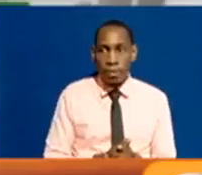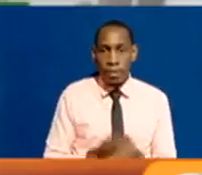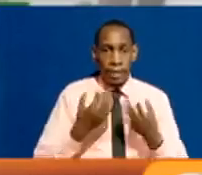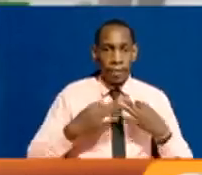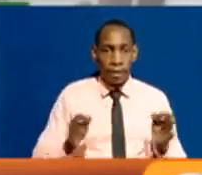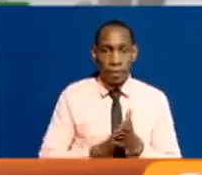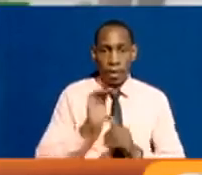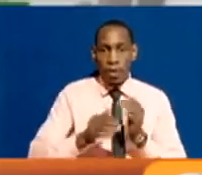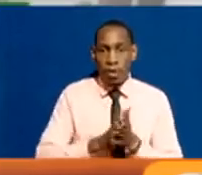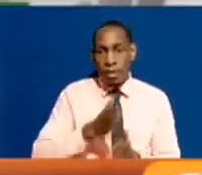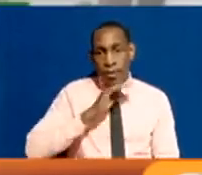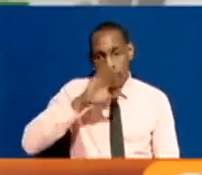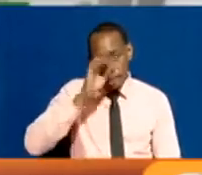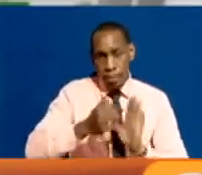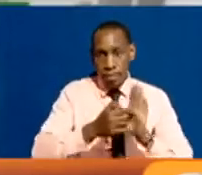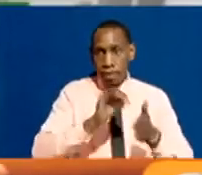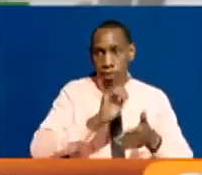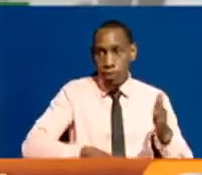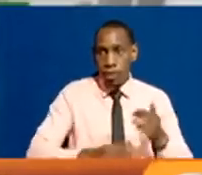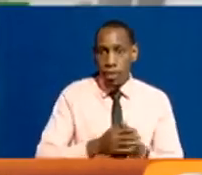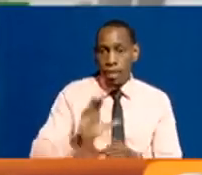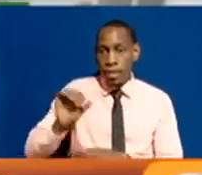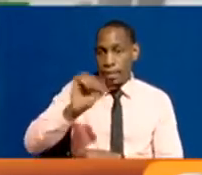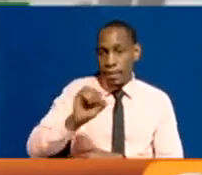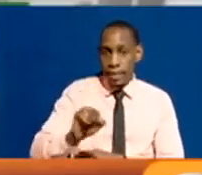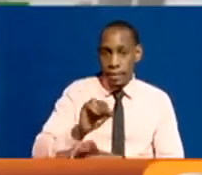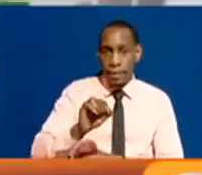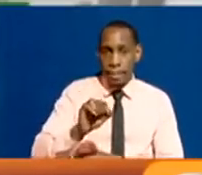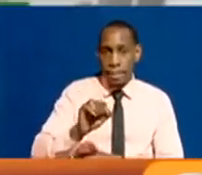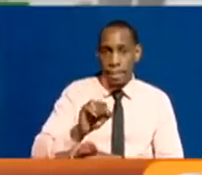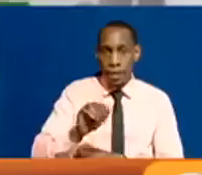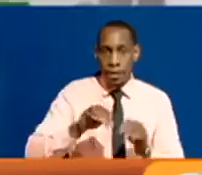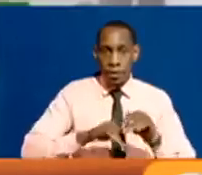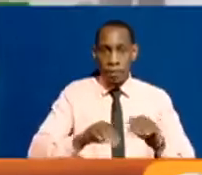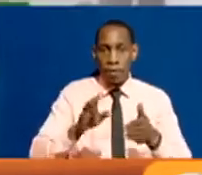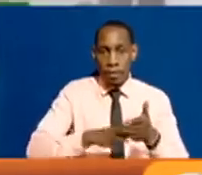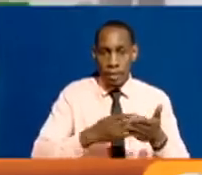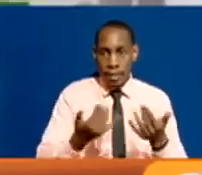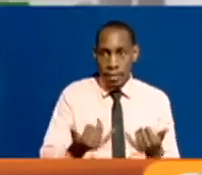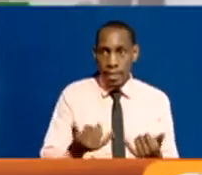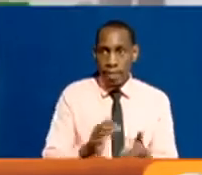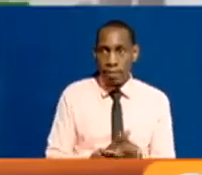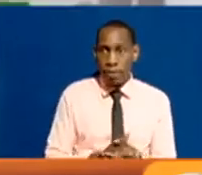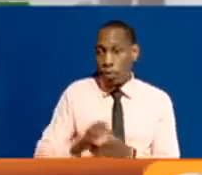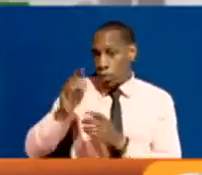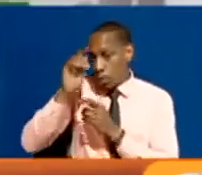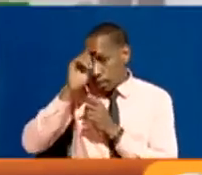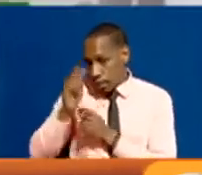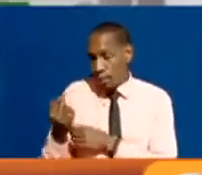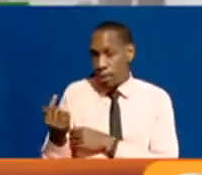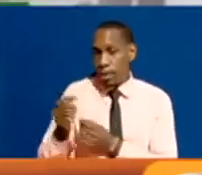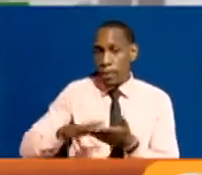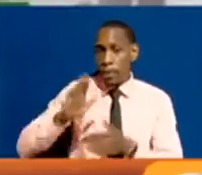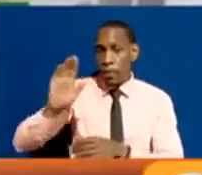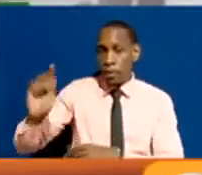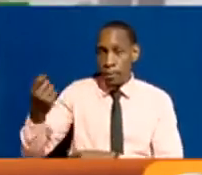all the frustration pointing at the fact that cabinet secretaries, under the current model, owe allegiance more